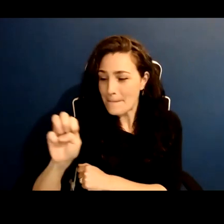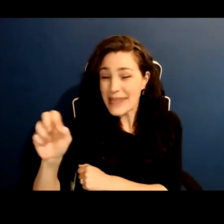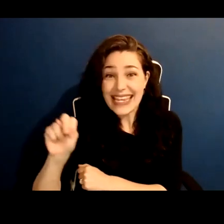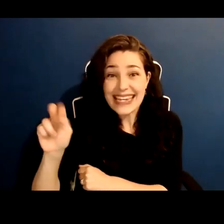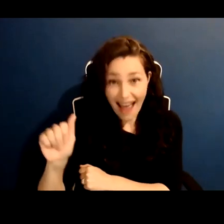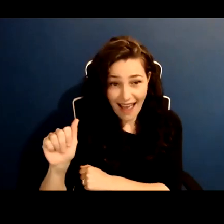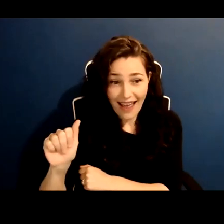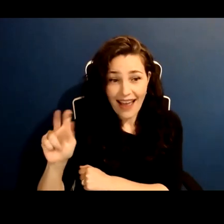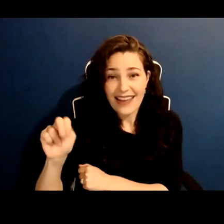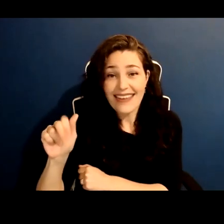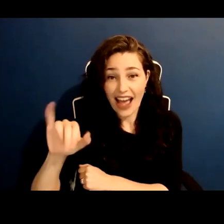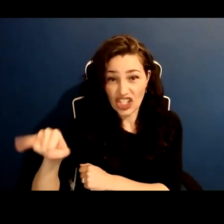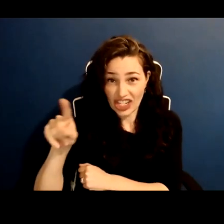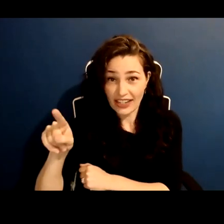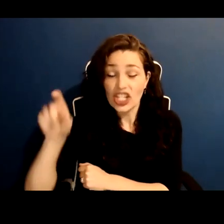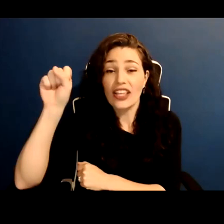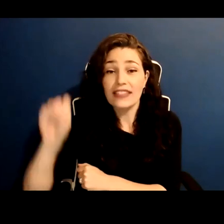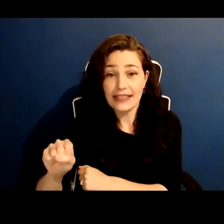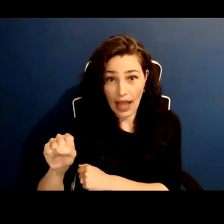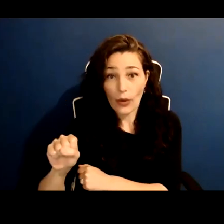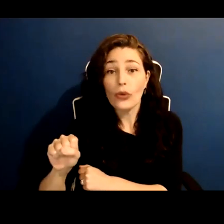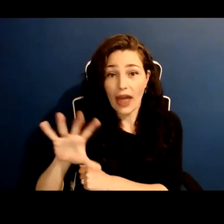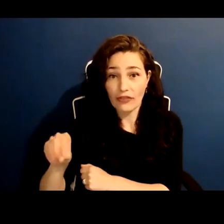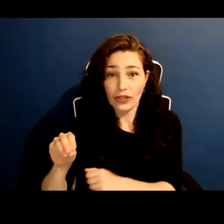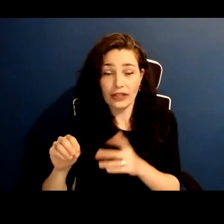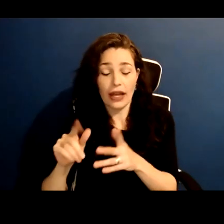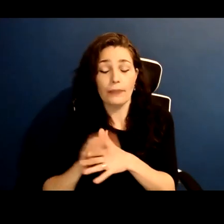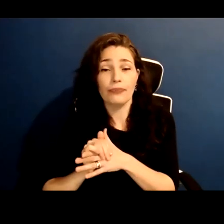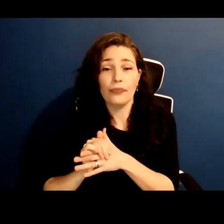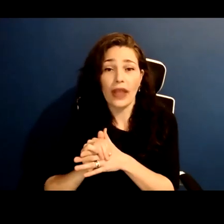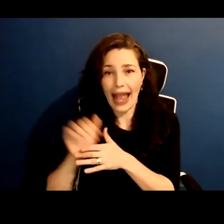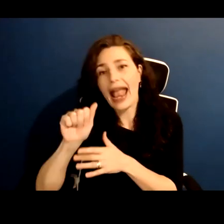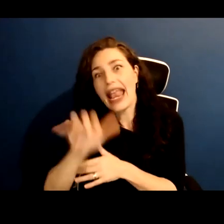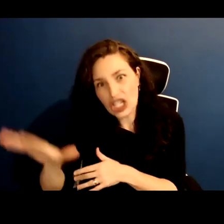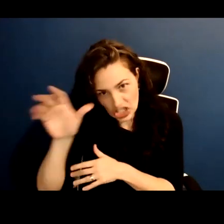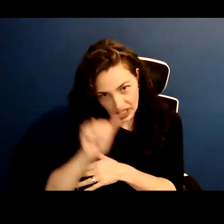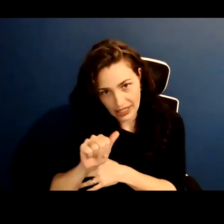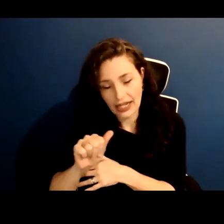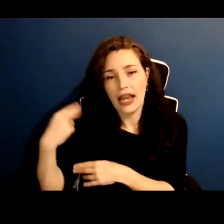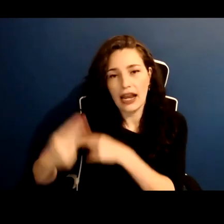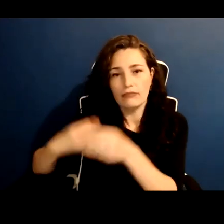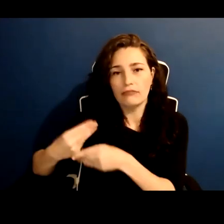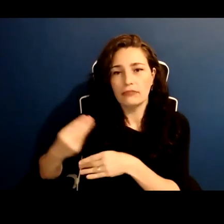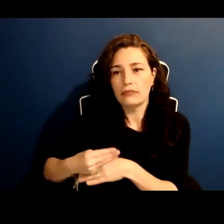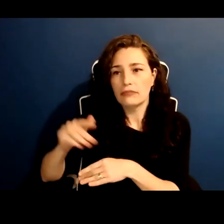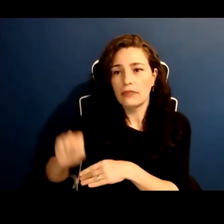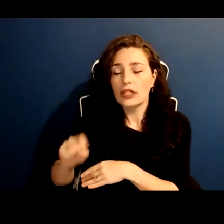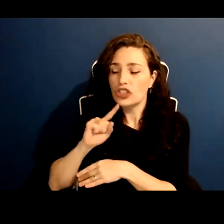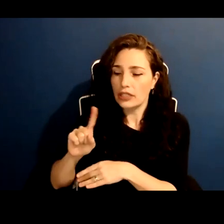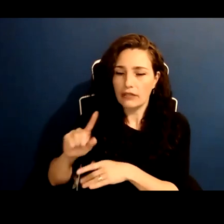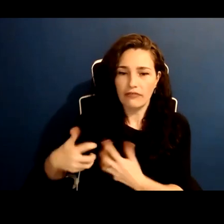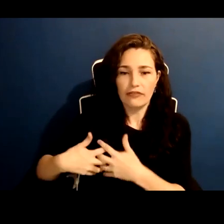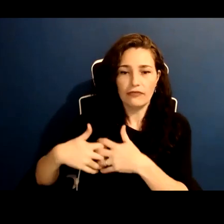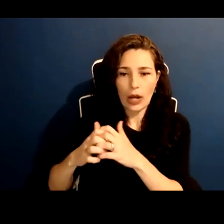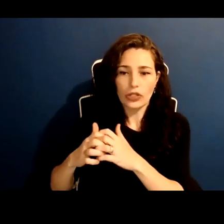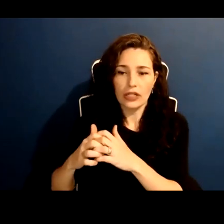Meena is a filmmaker of South Asian heritage, born in Kenya. She co-founded Global Girl Media, a nonprofit that